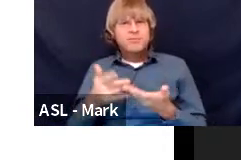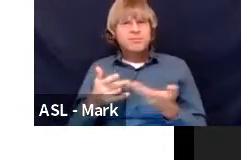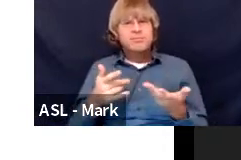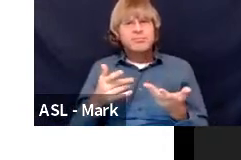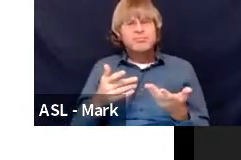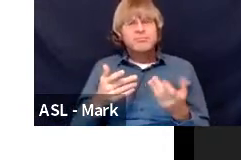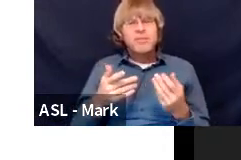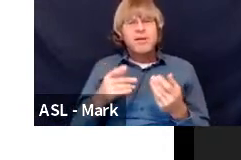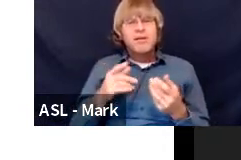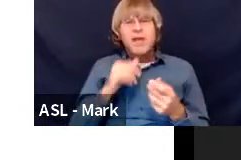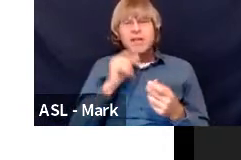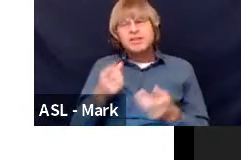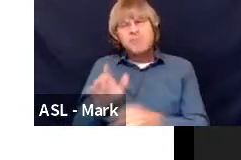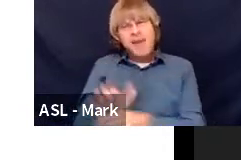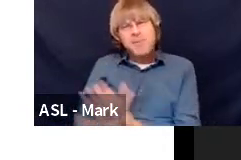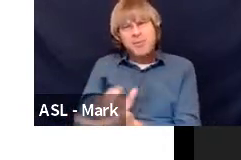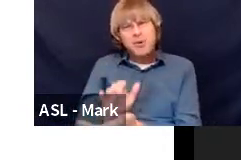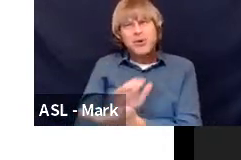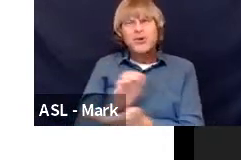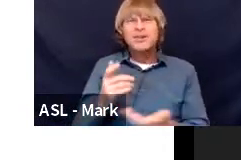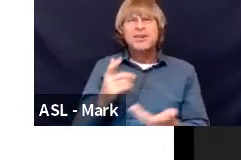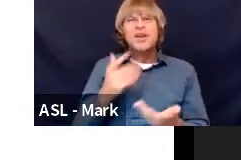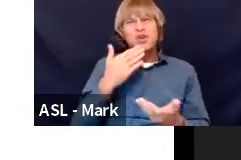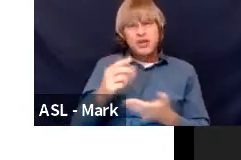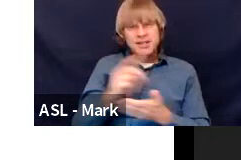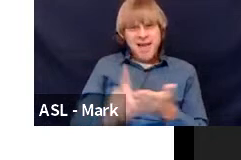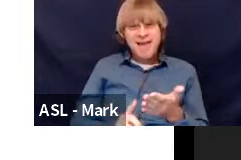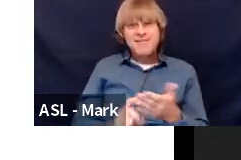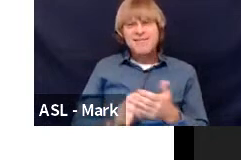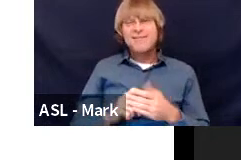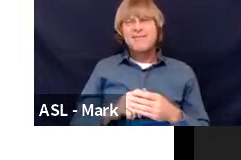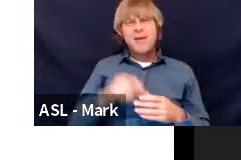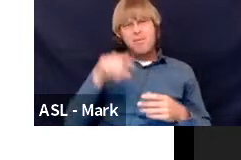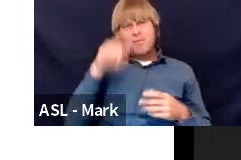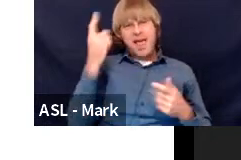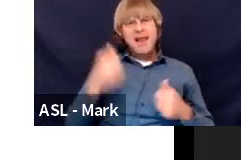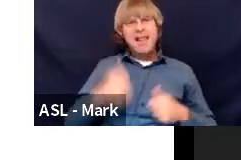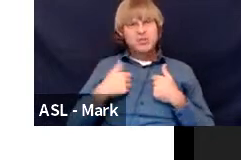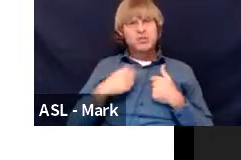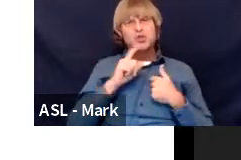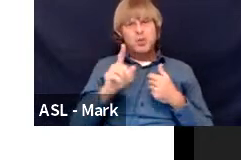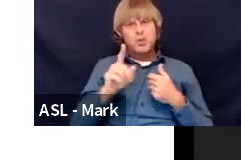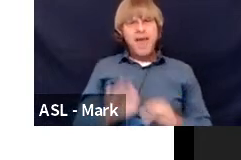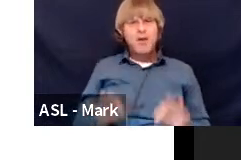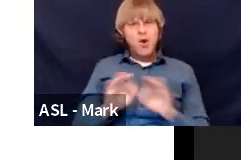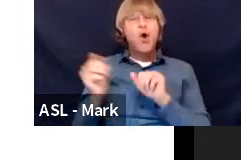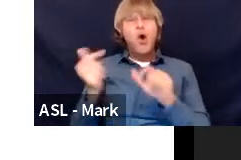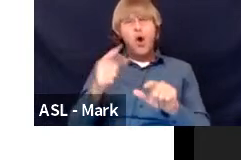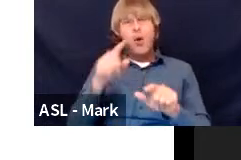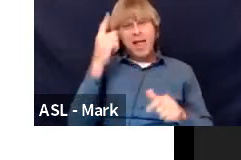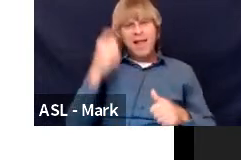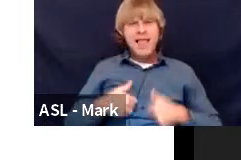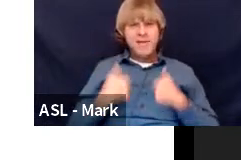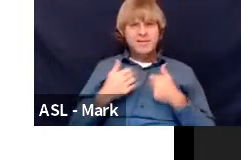good paper, a good design, Black lives do matter. All Black lives matter.